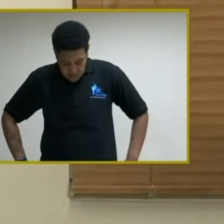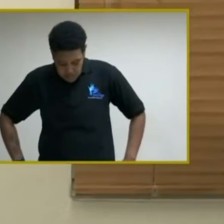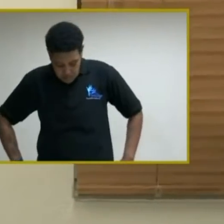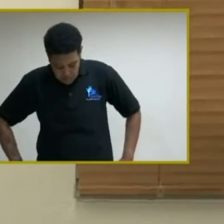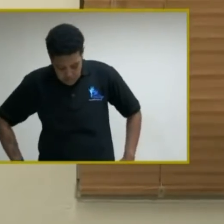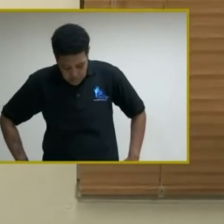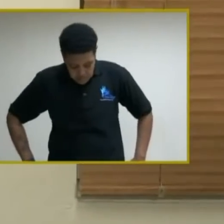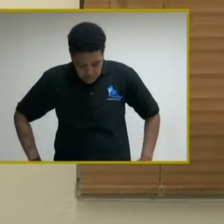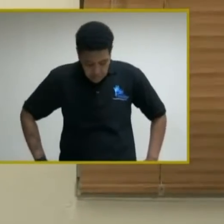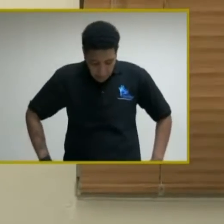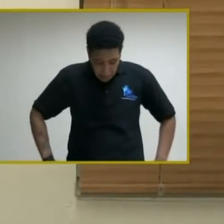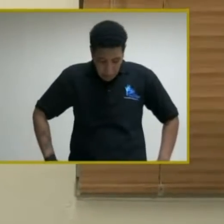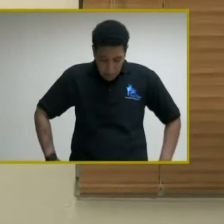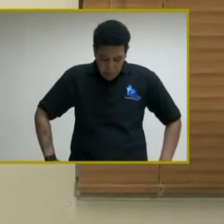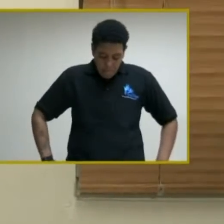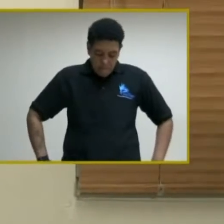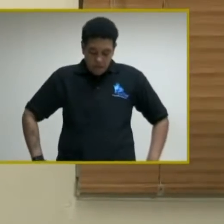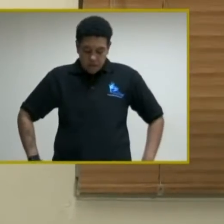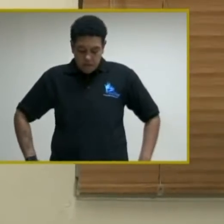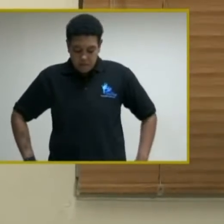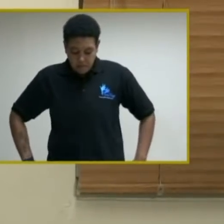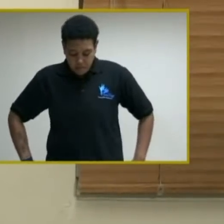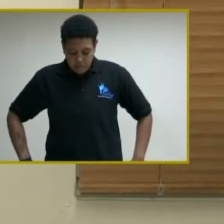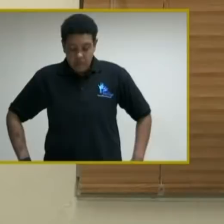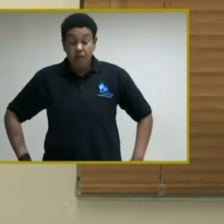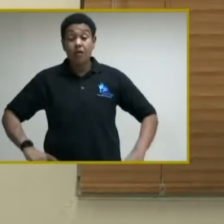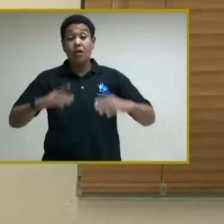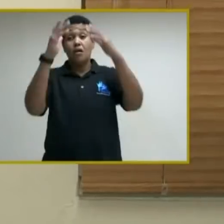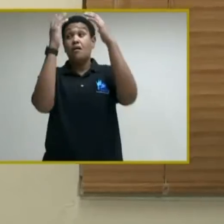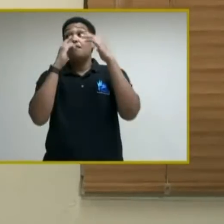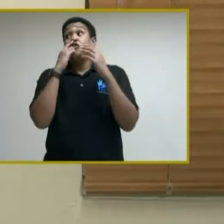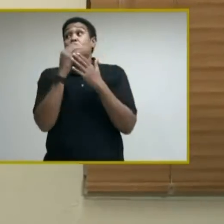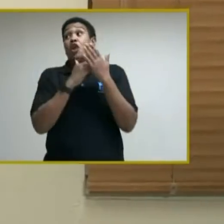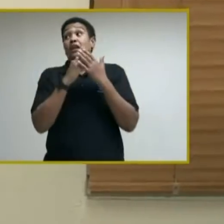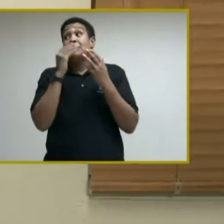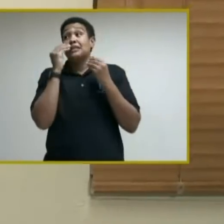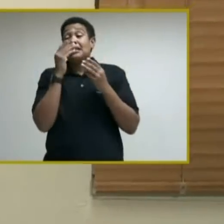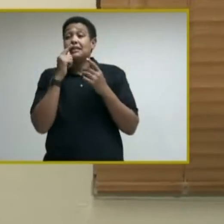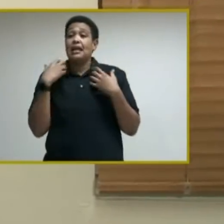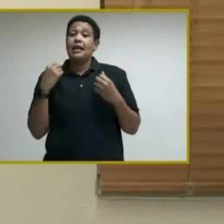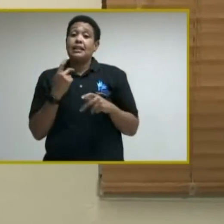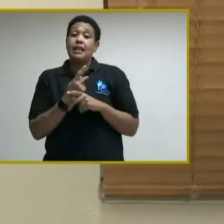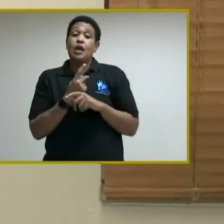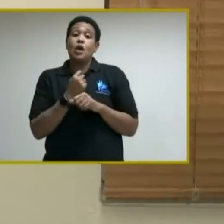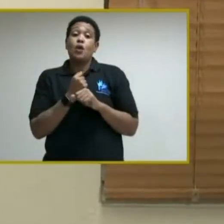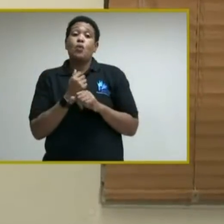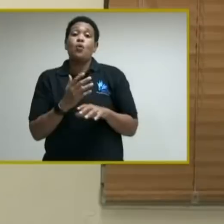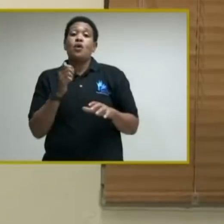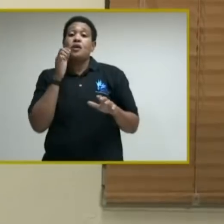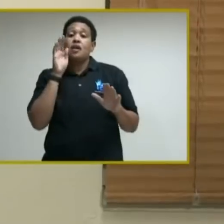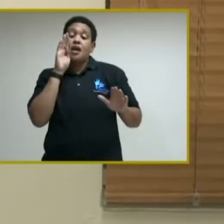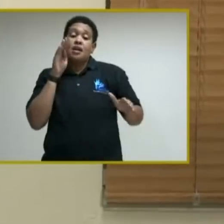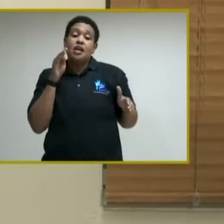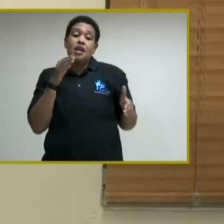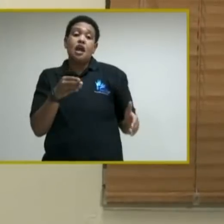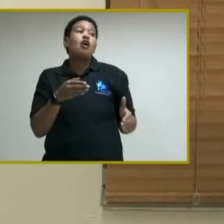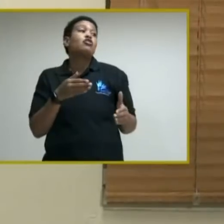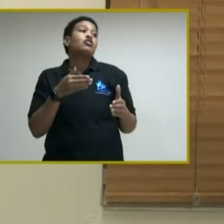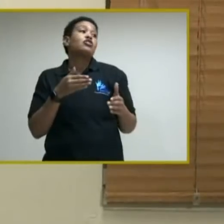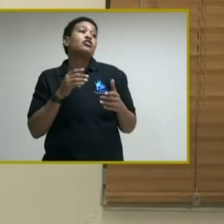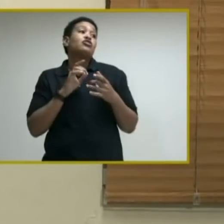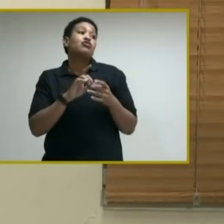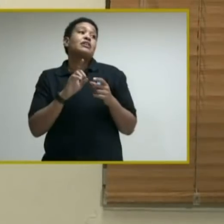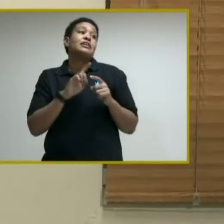Unfortunately, the collection of the data on healthcare workers was not narrowed down into